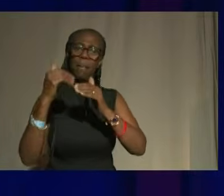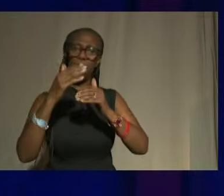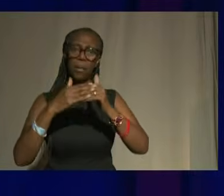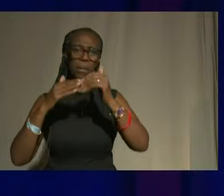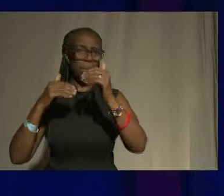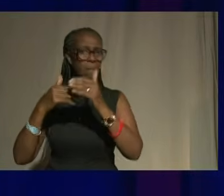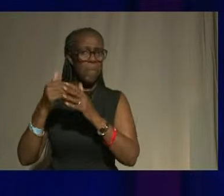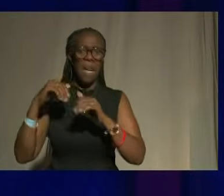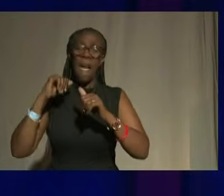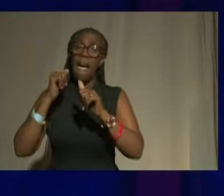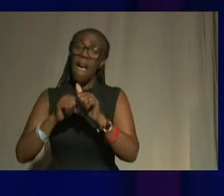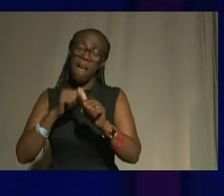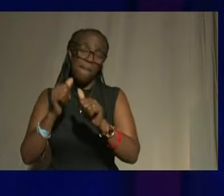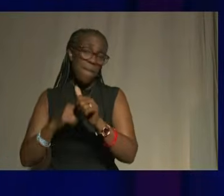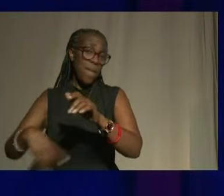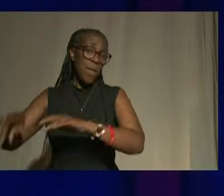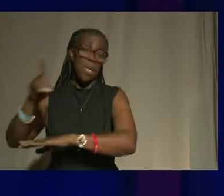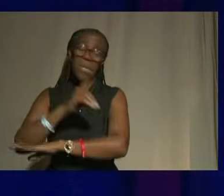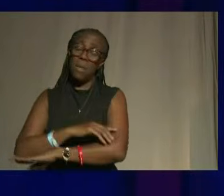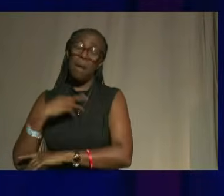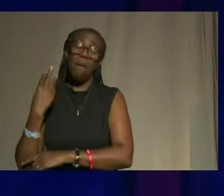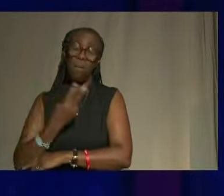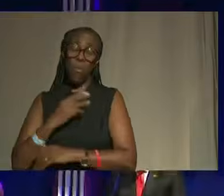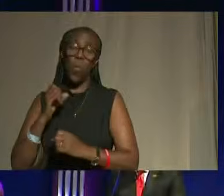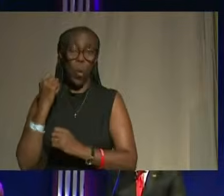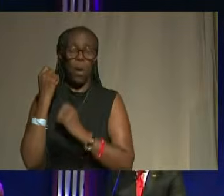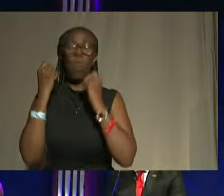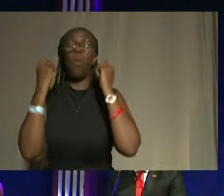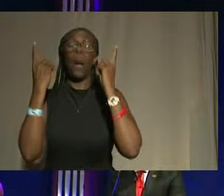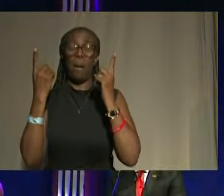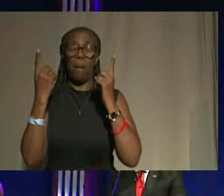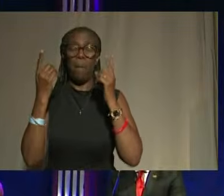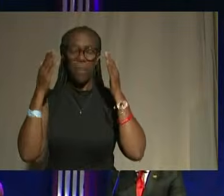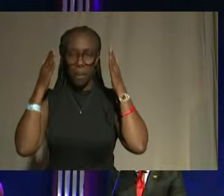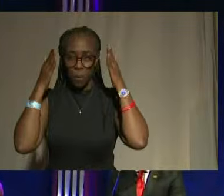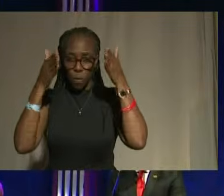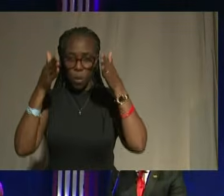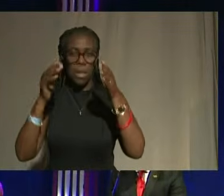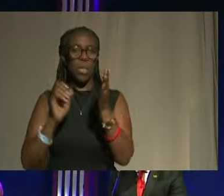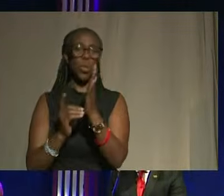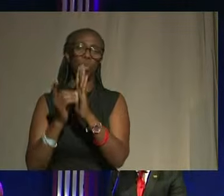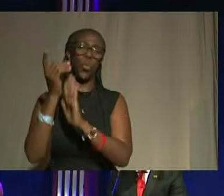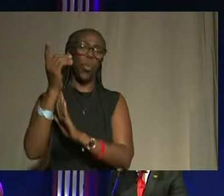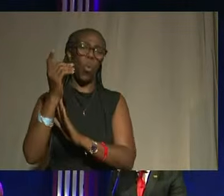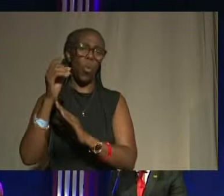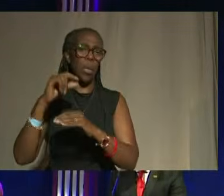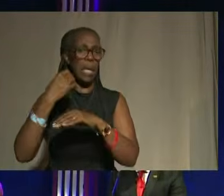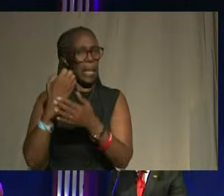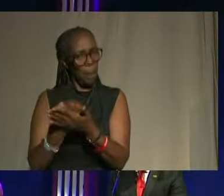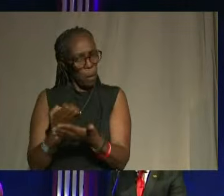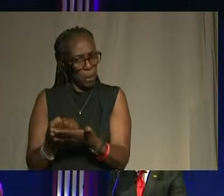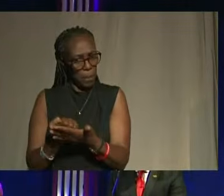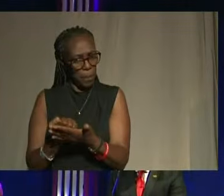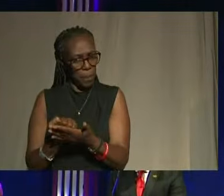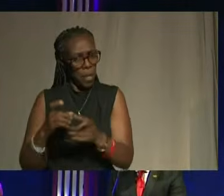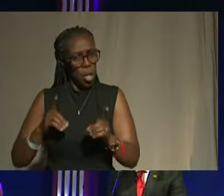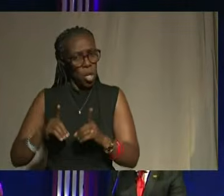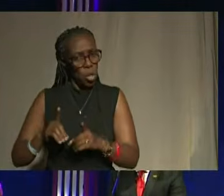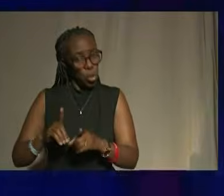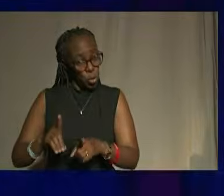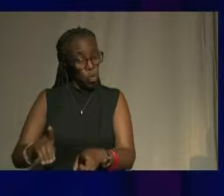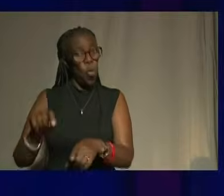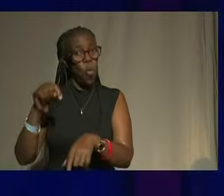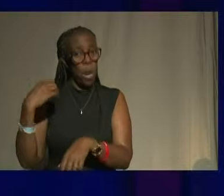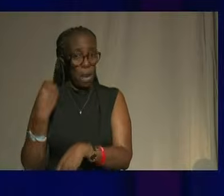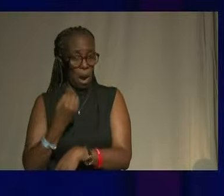we wake up, it is to grow the economy. During our administration, we have grown